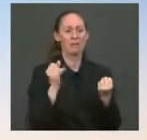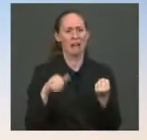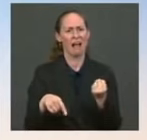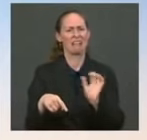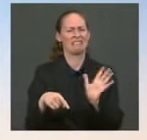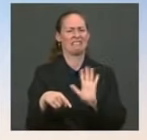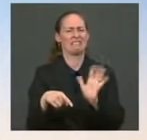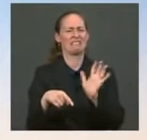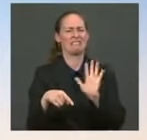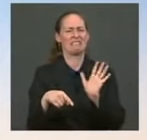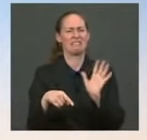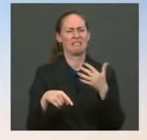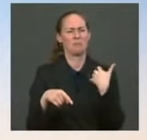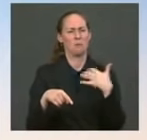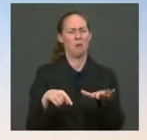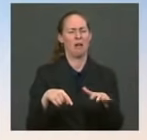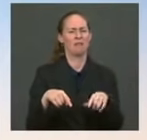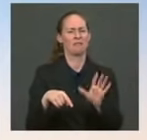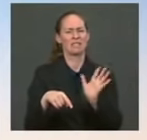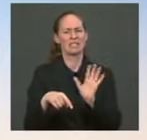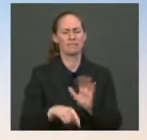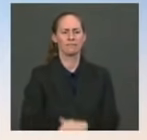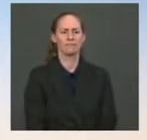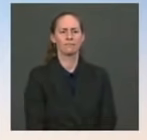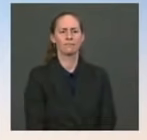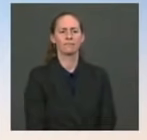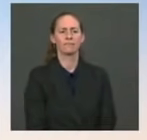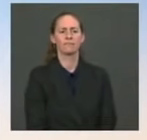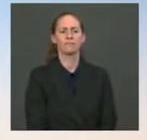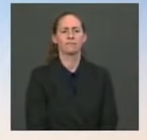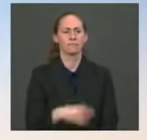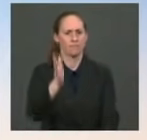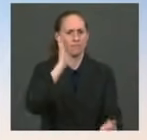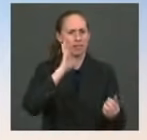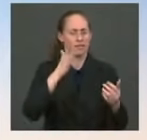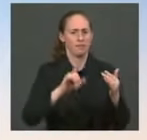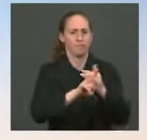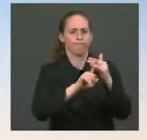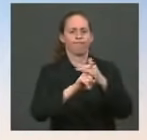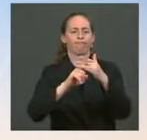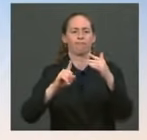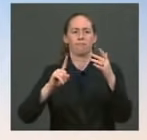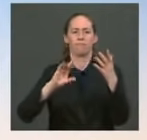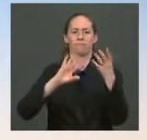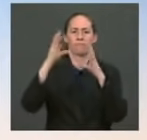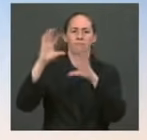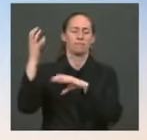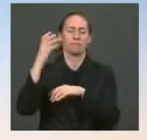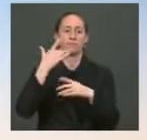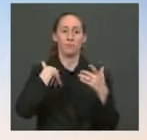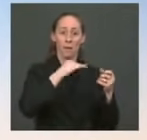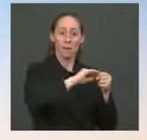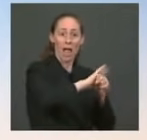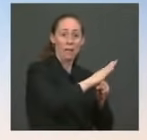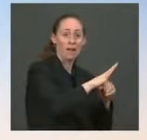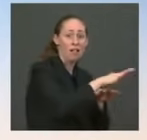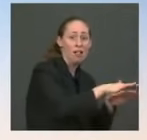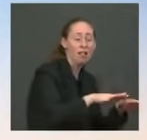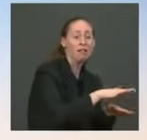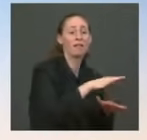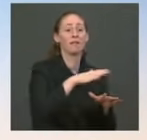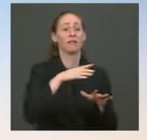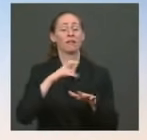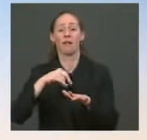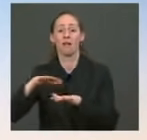than not ideal is would be challenging as we're facing a pandemic, as we're working to get a lot of